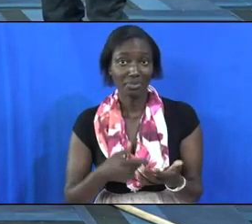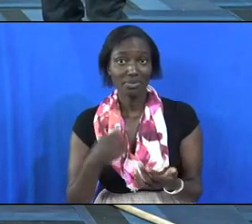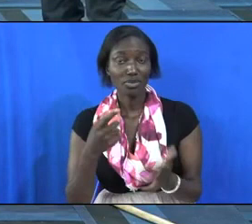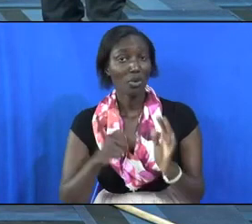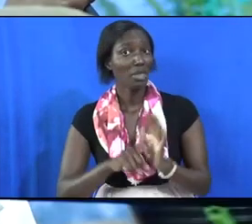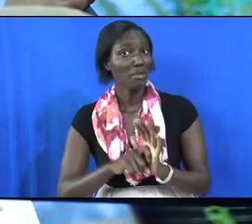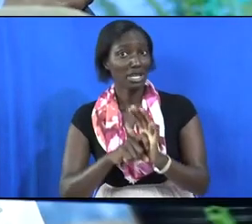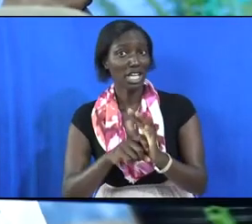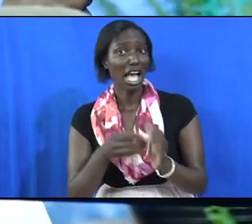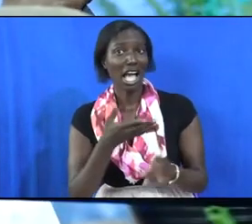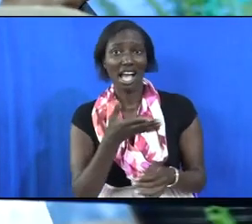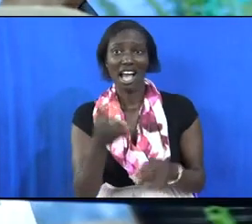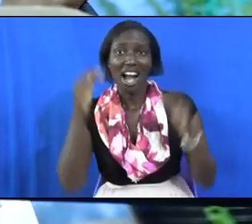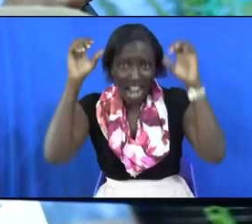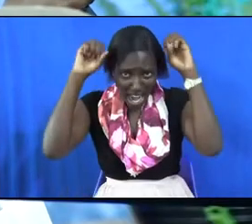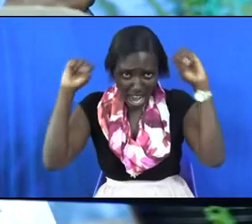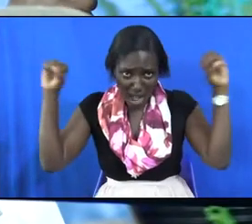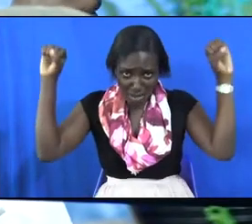dipped in the water.